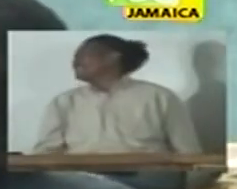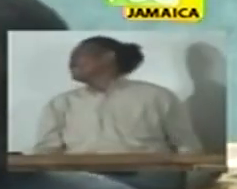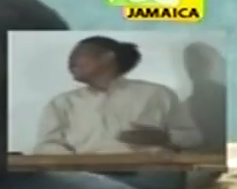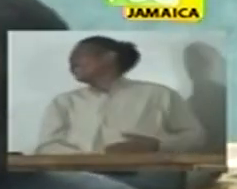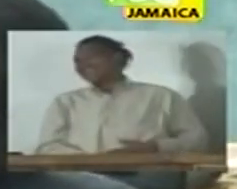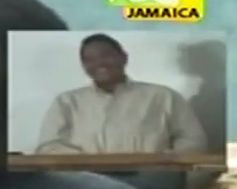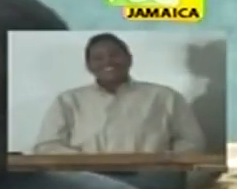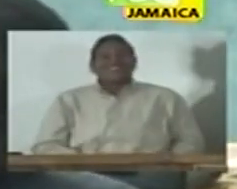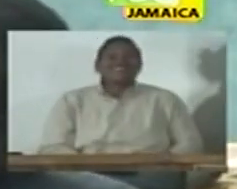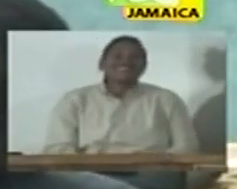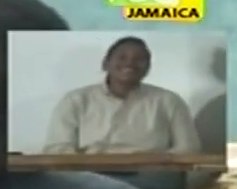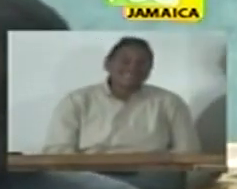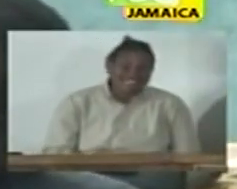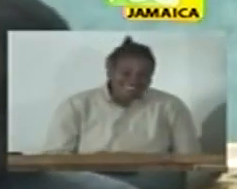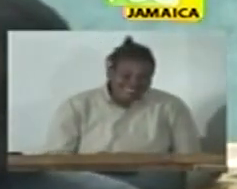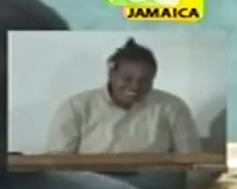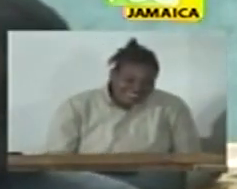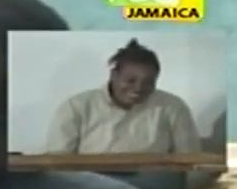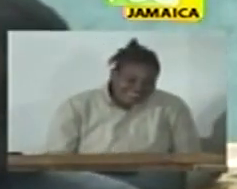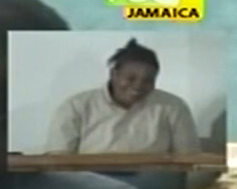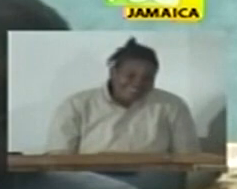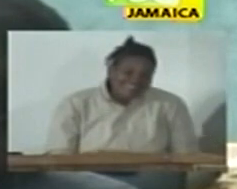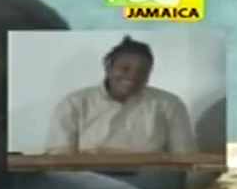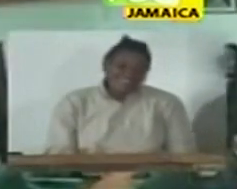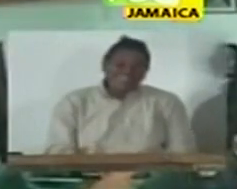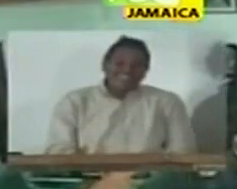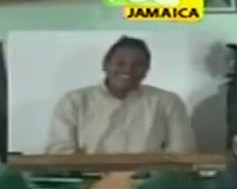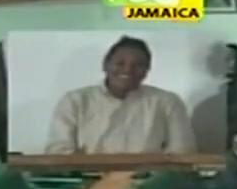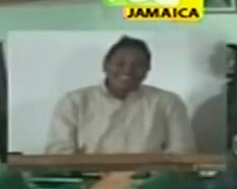Mr. President, the people of Jamaica,